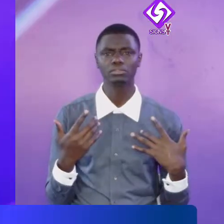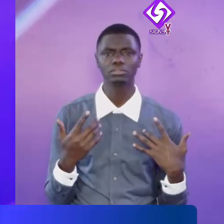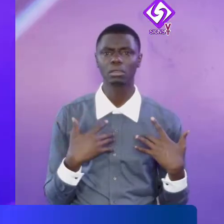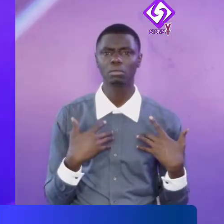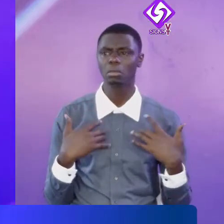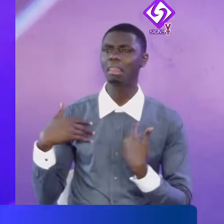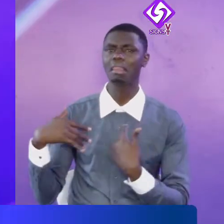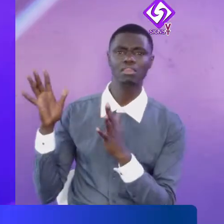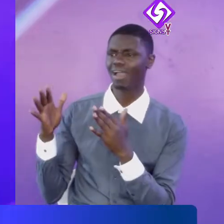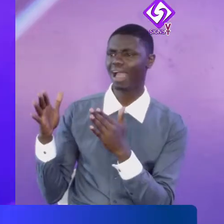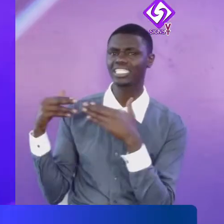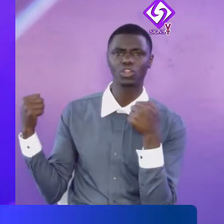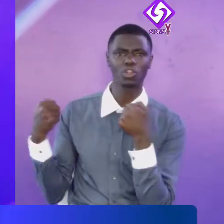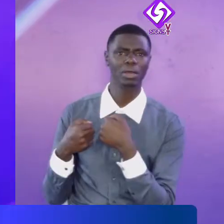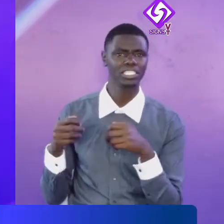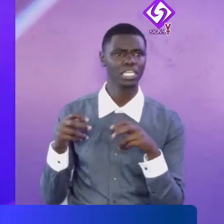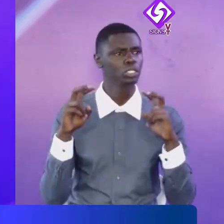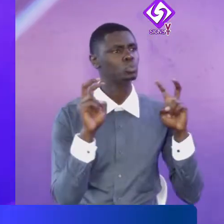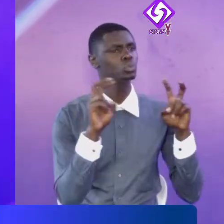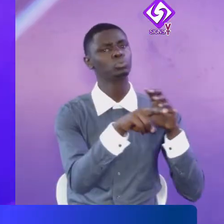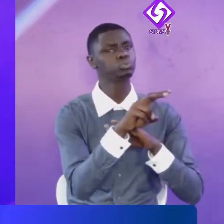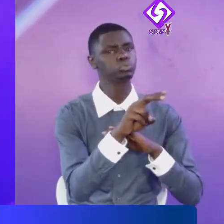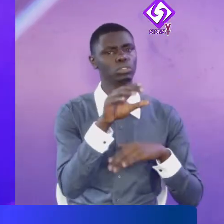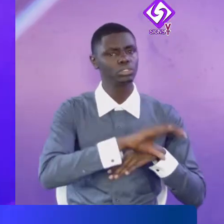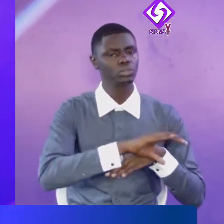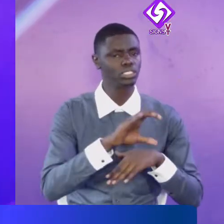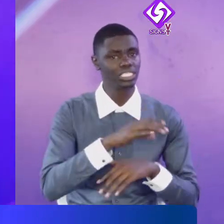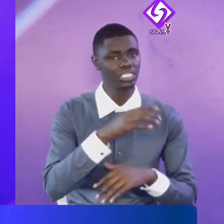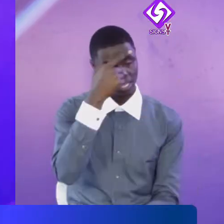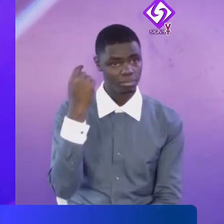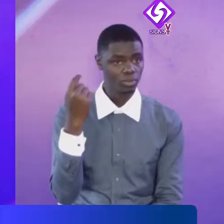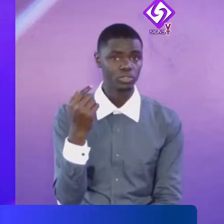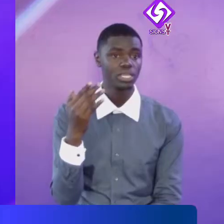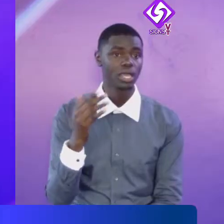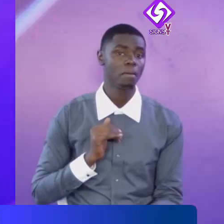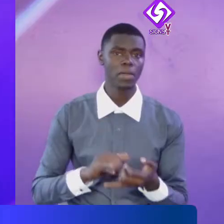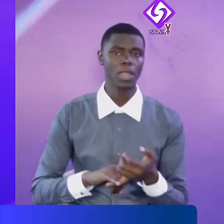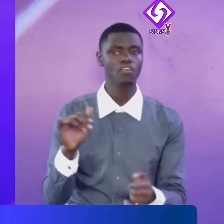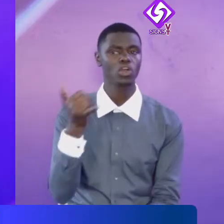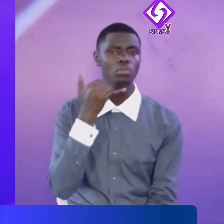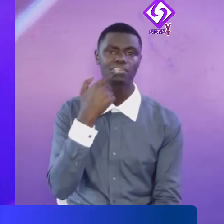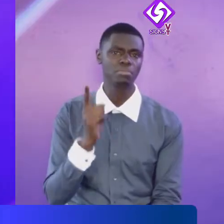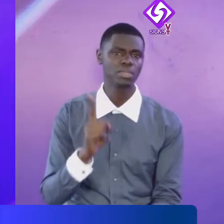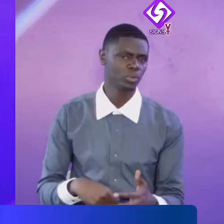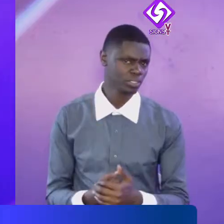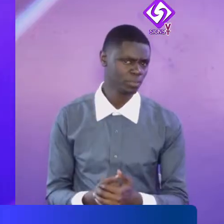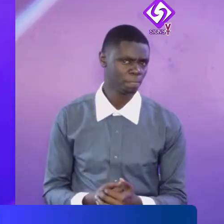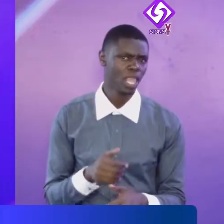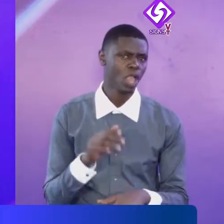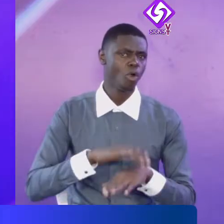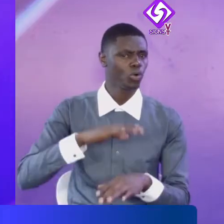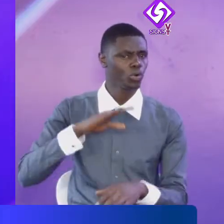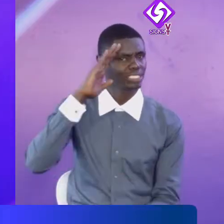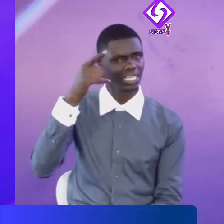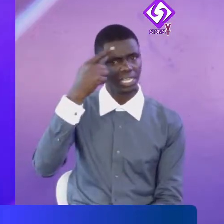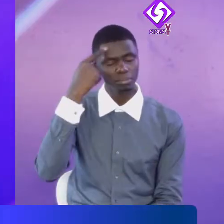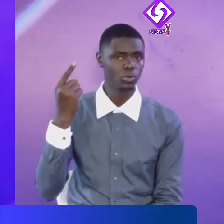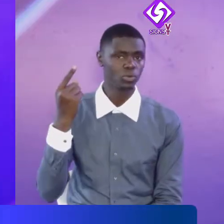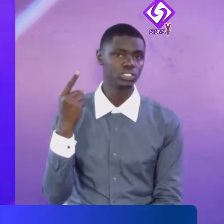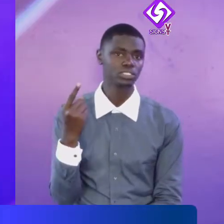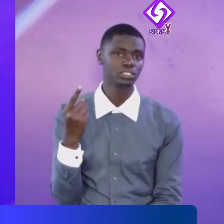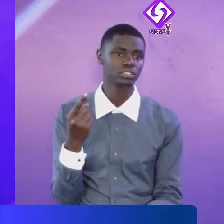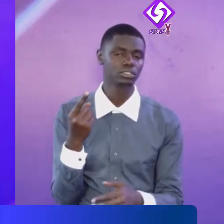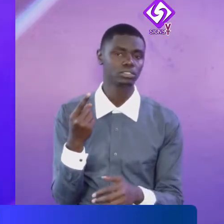Arsenal match to go to church? Because they know my wife called me and told me, Fred, on Sunday, because you are going to spend time